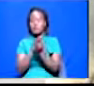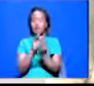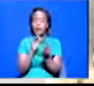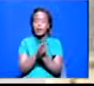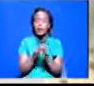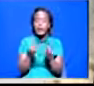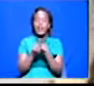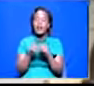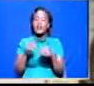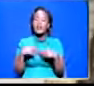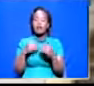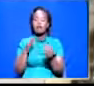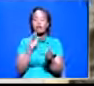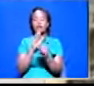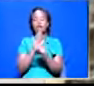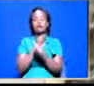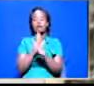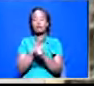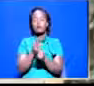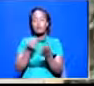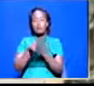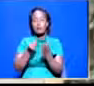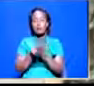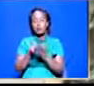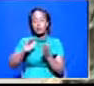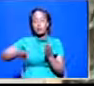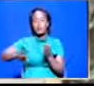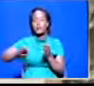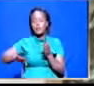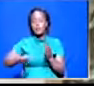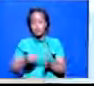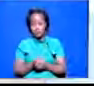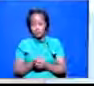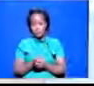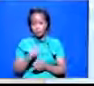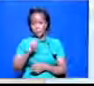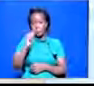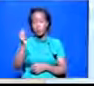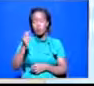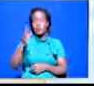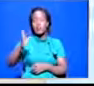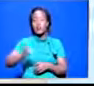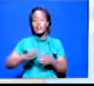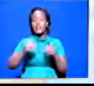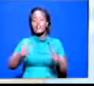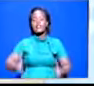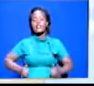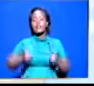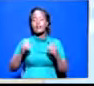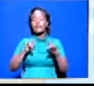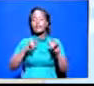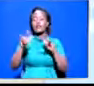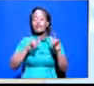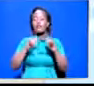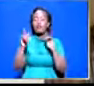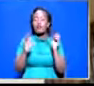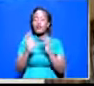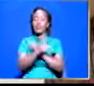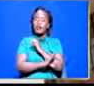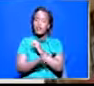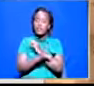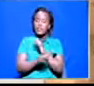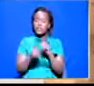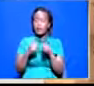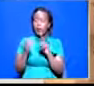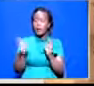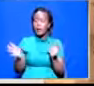cover the difference in those circumstances. Kenyans living in the diaspora who are members of a recognized pension scheme